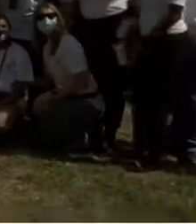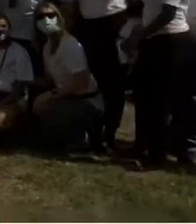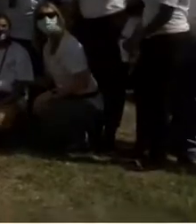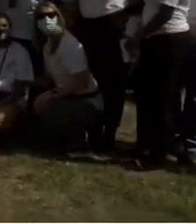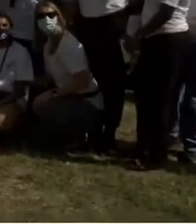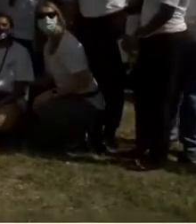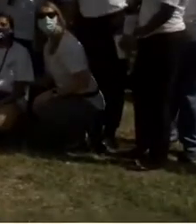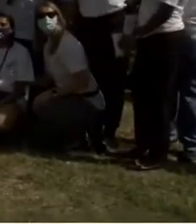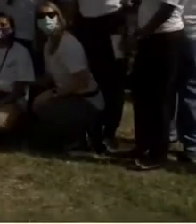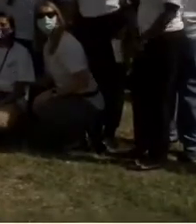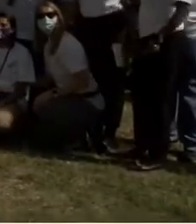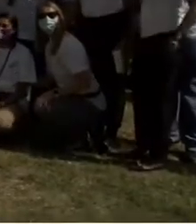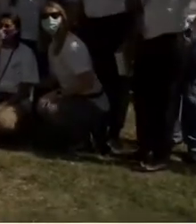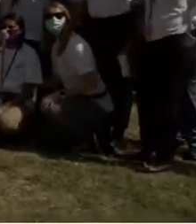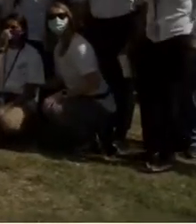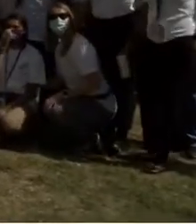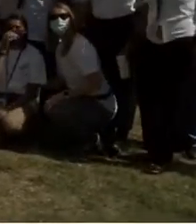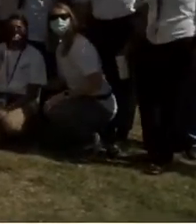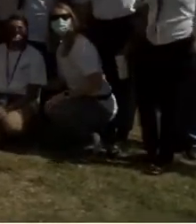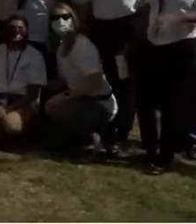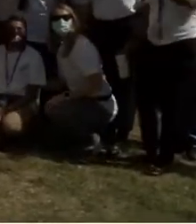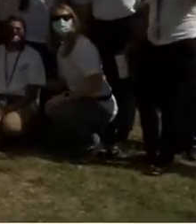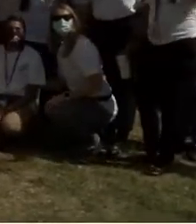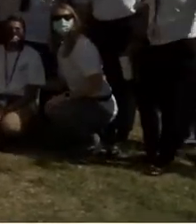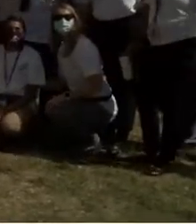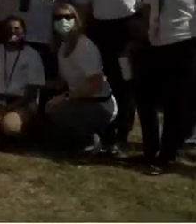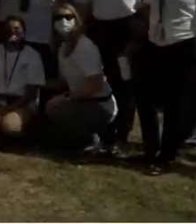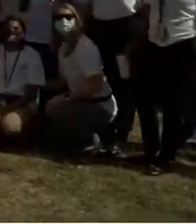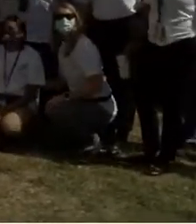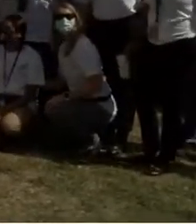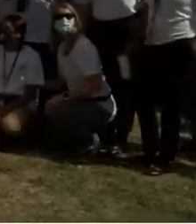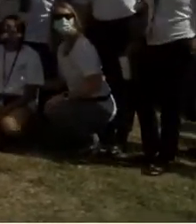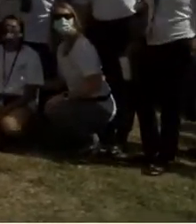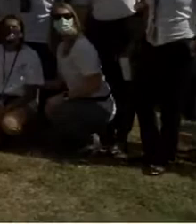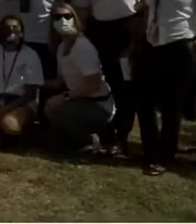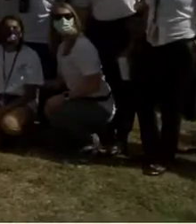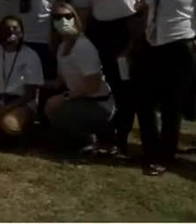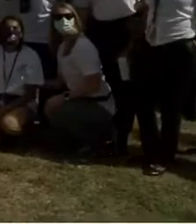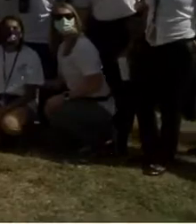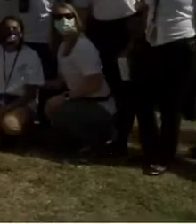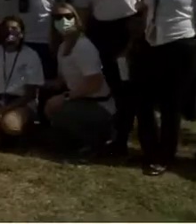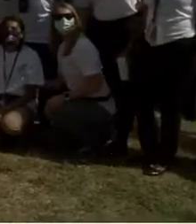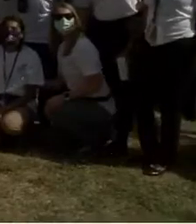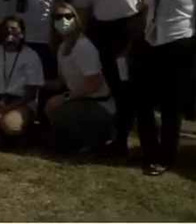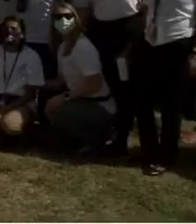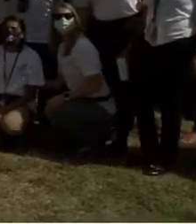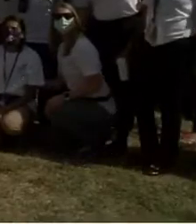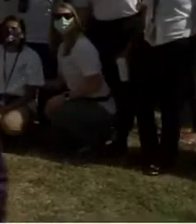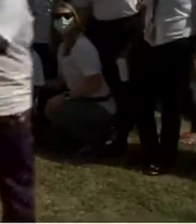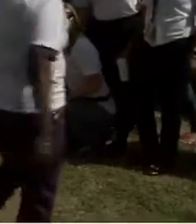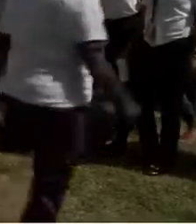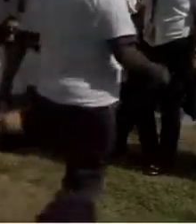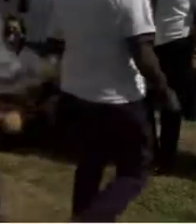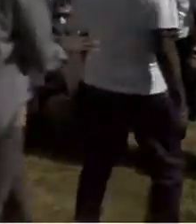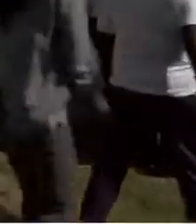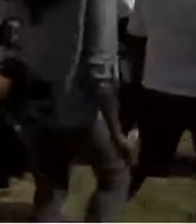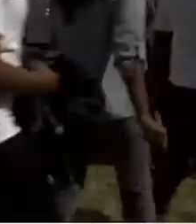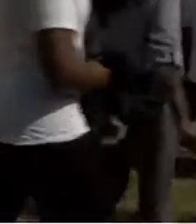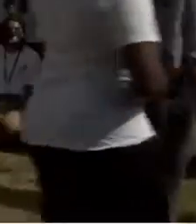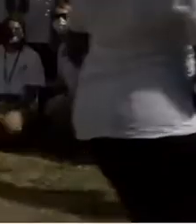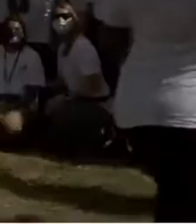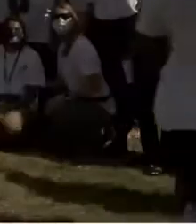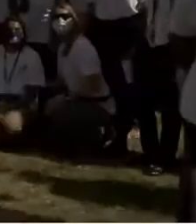We need some people on this side, not on that. Okay. Over here, please. Yep. Come up here.